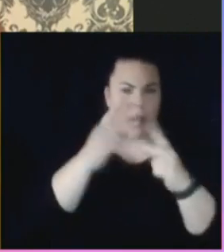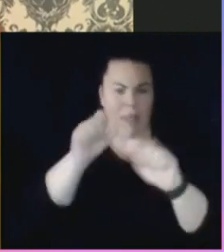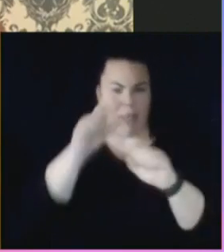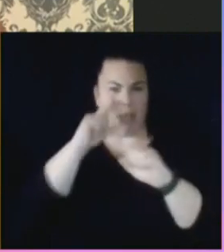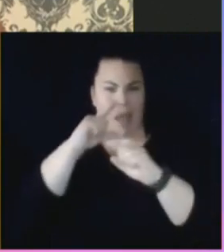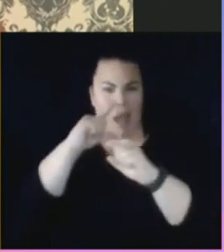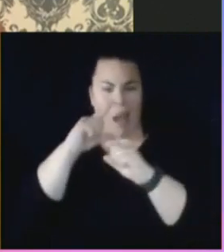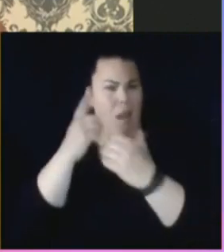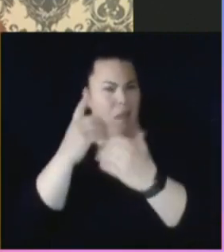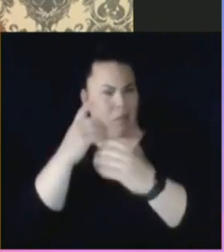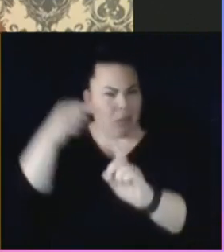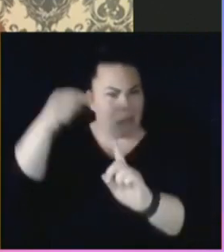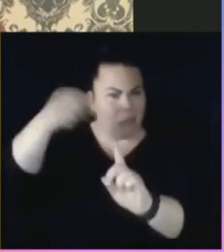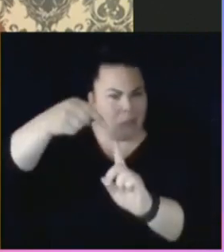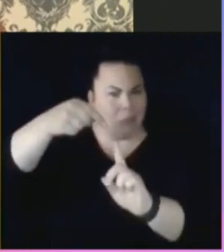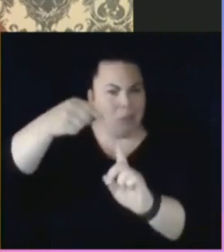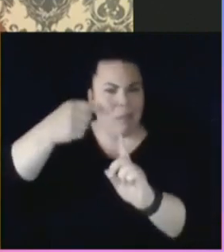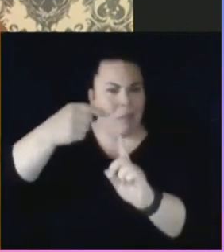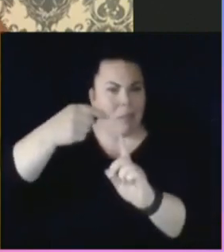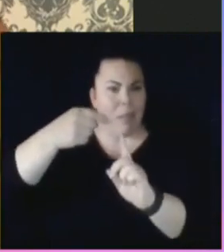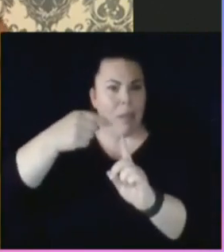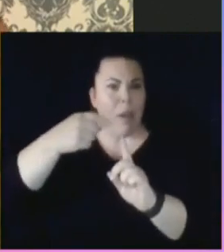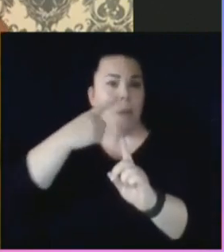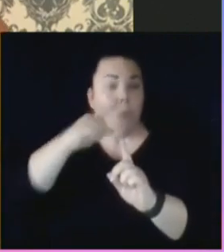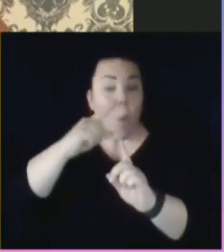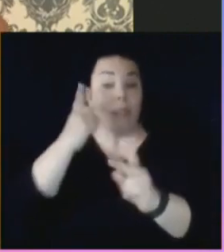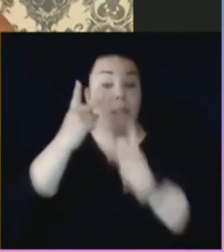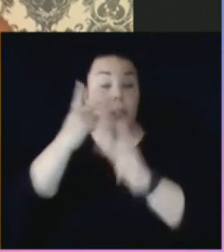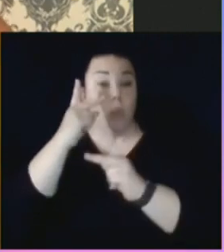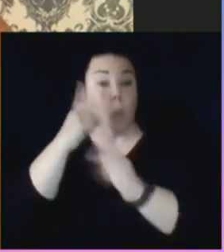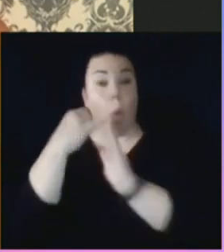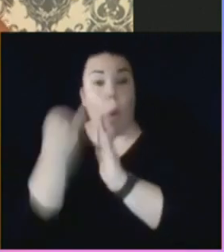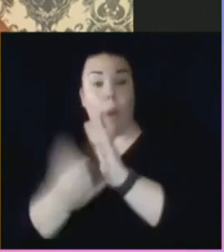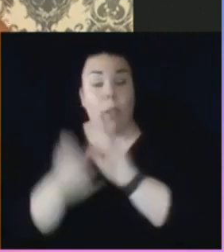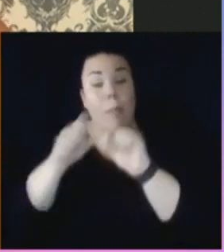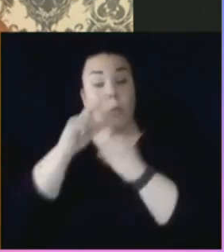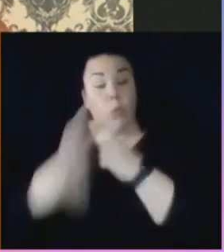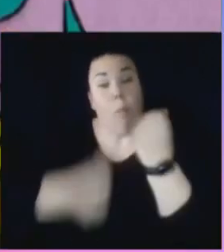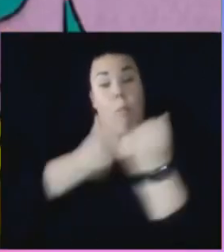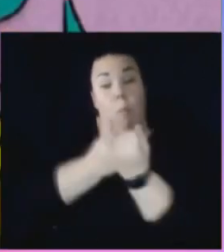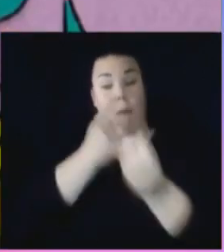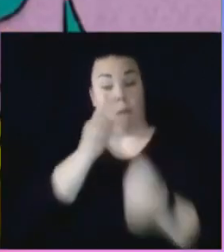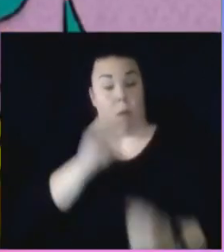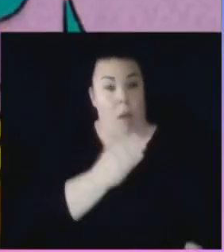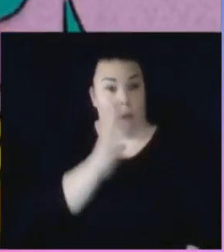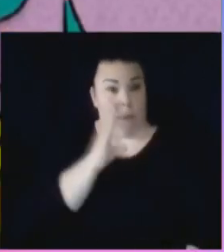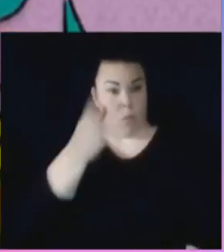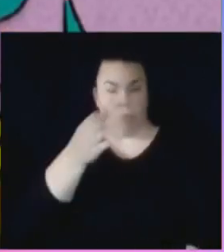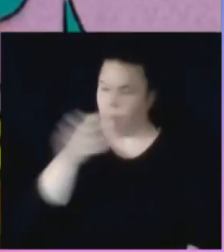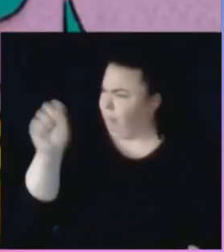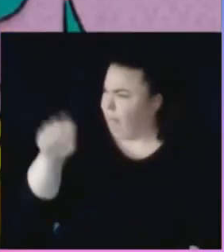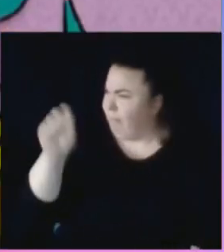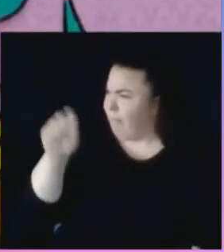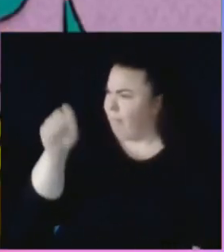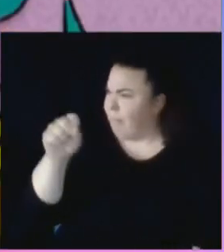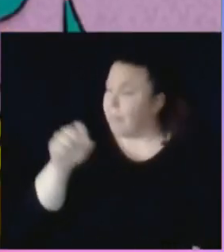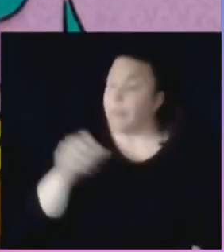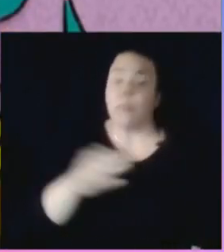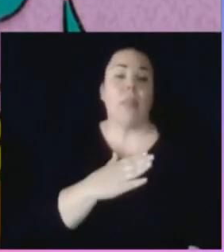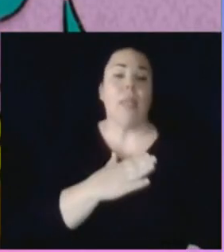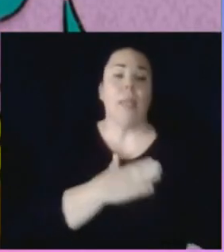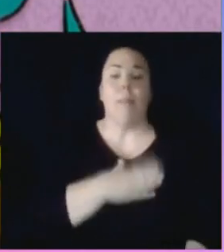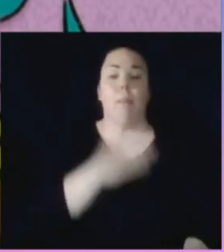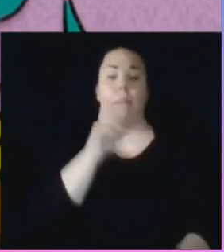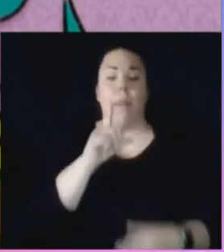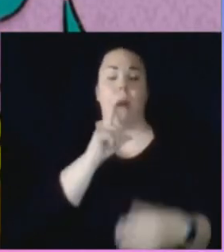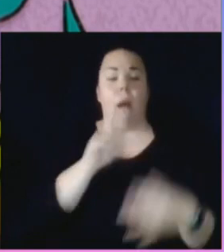that, through the visual arts is important for a future? Totally. So I think my critique of visibility is that